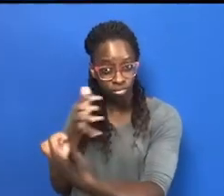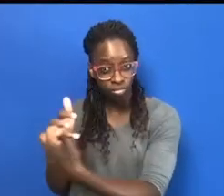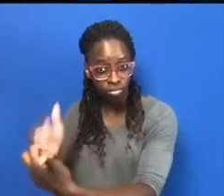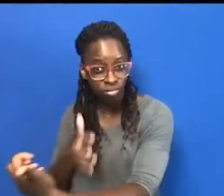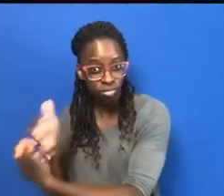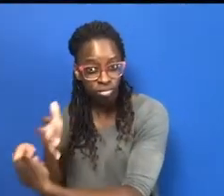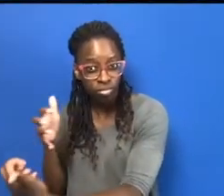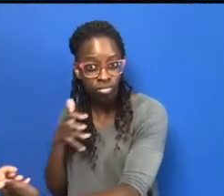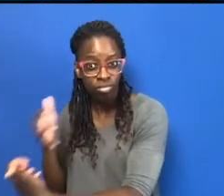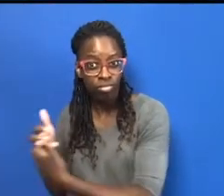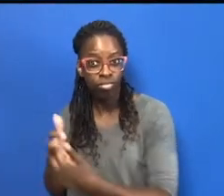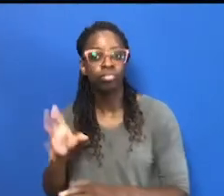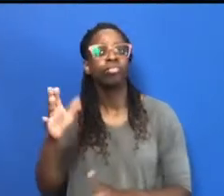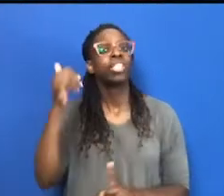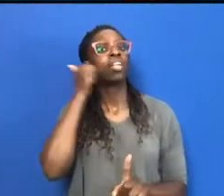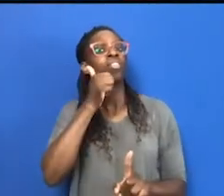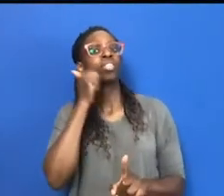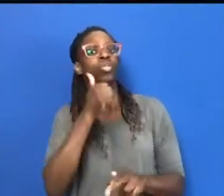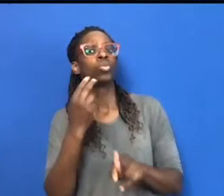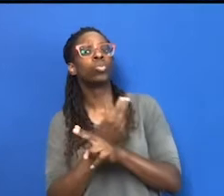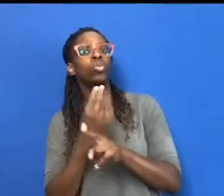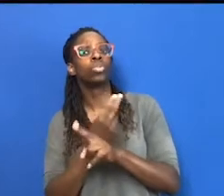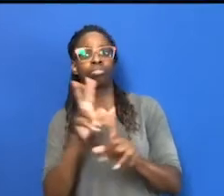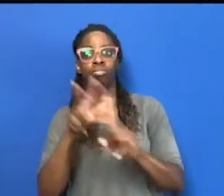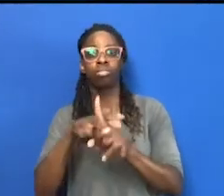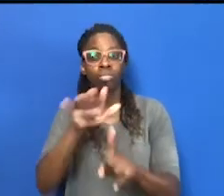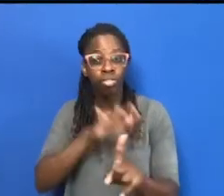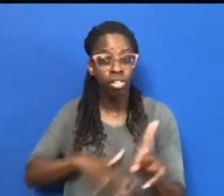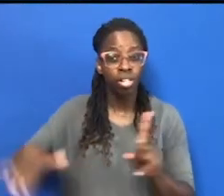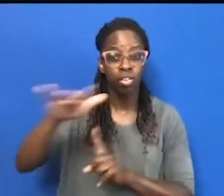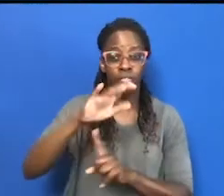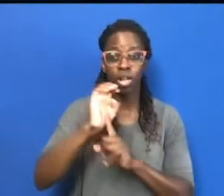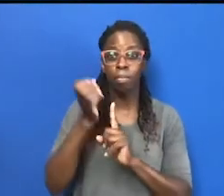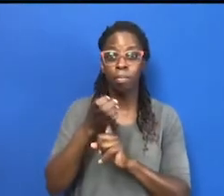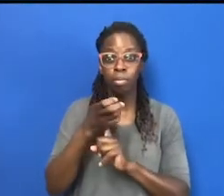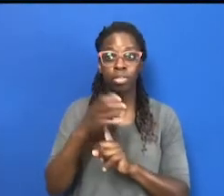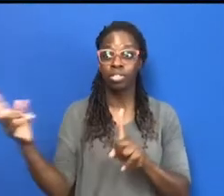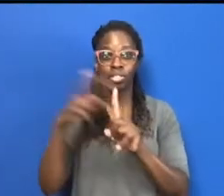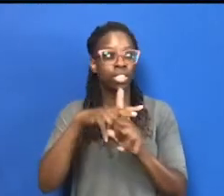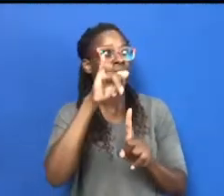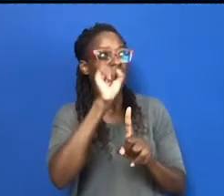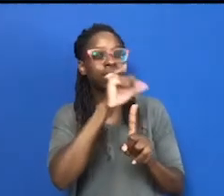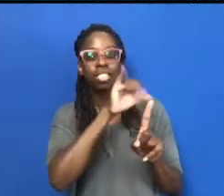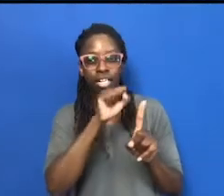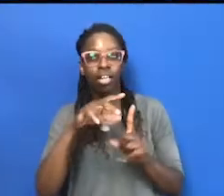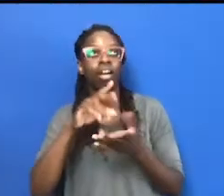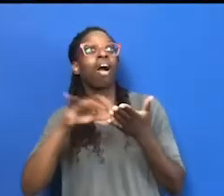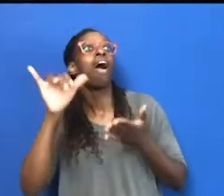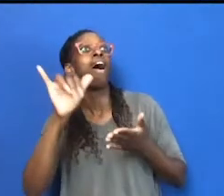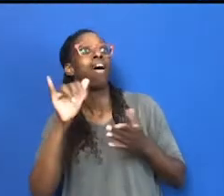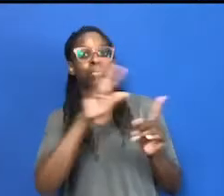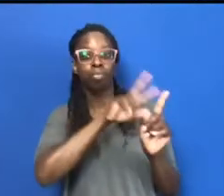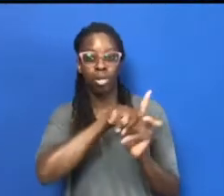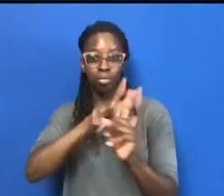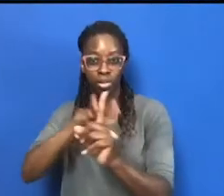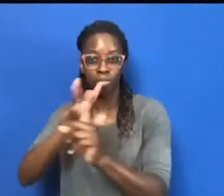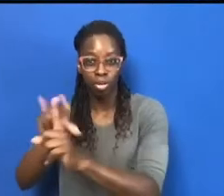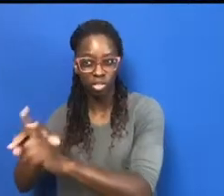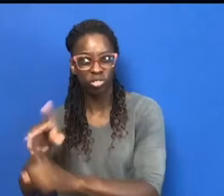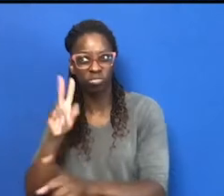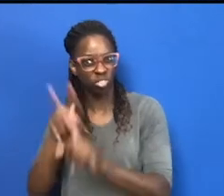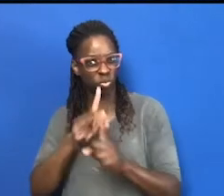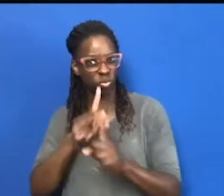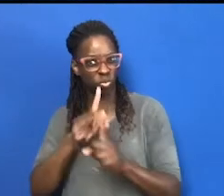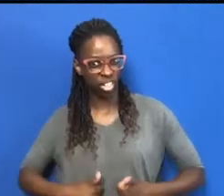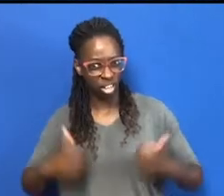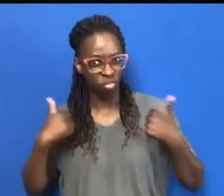environment feeds back into materials design. So you can explore our